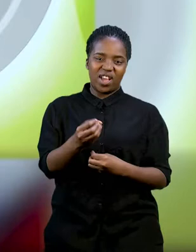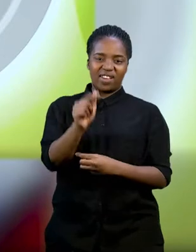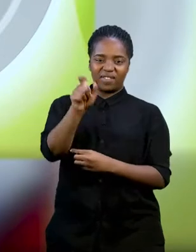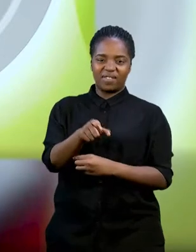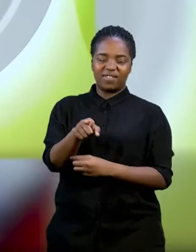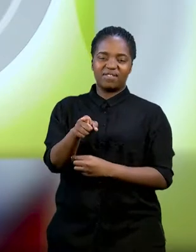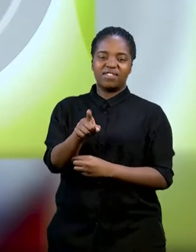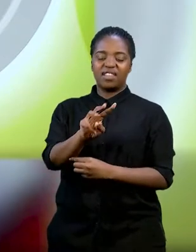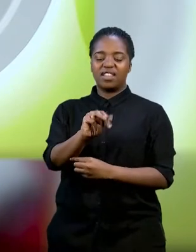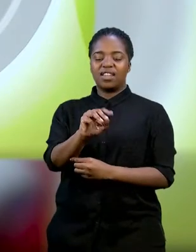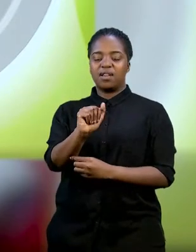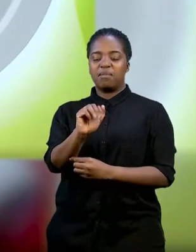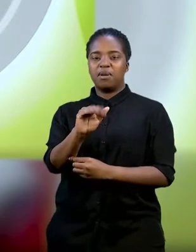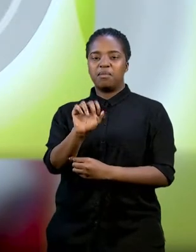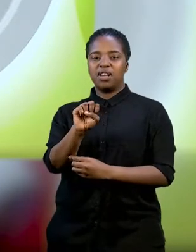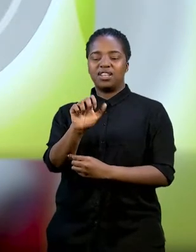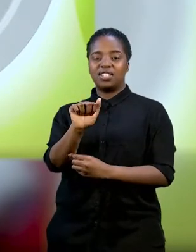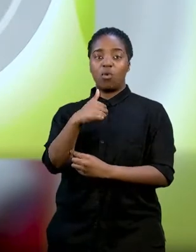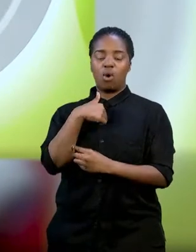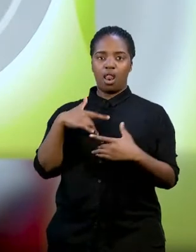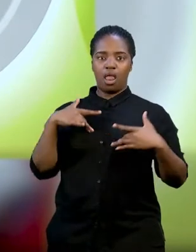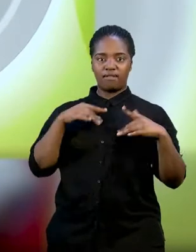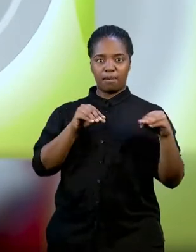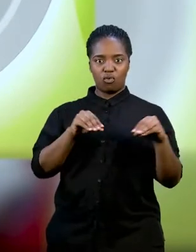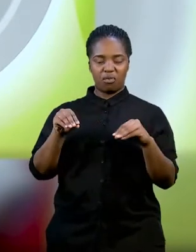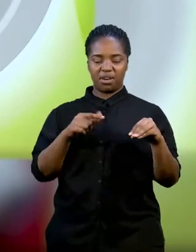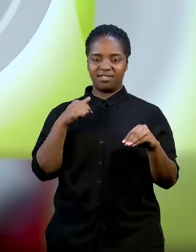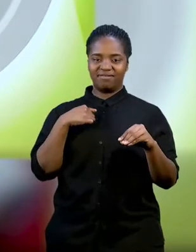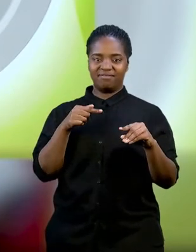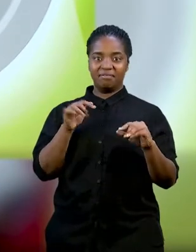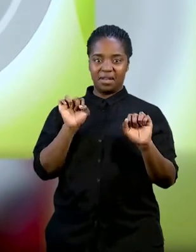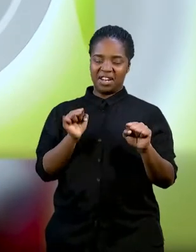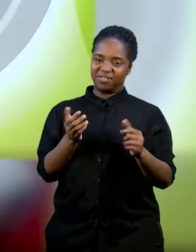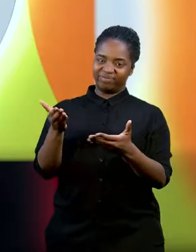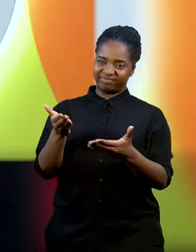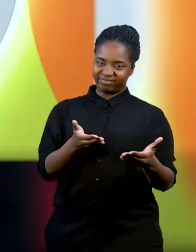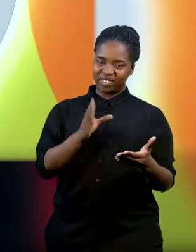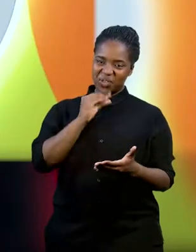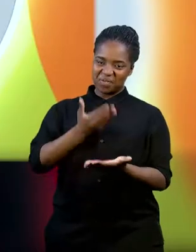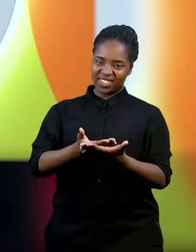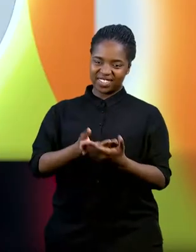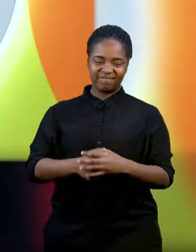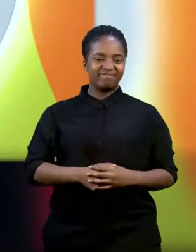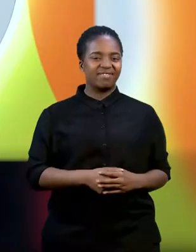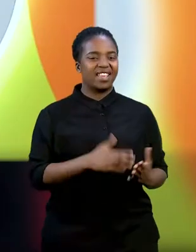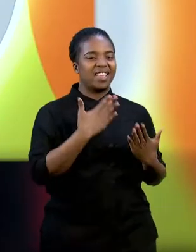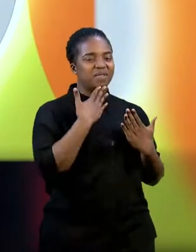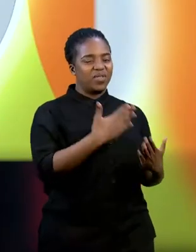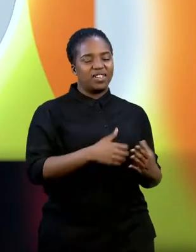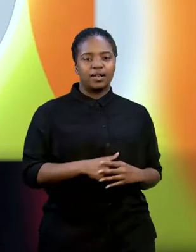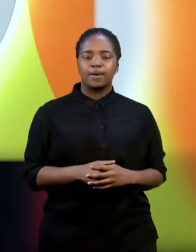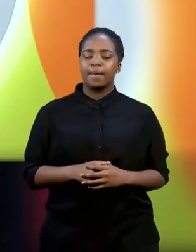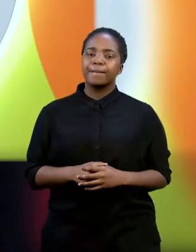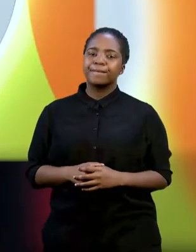Joining us today is Nkateko Mabasa, whose life on movement has placed the squarely on center stage. Welcome to TalkAbility, Nkateko. Kaloboha.